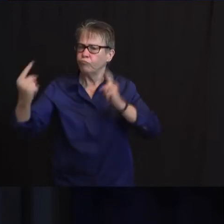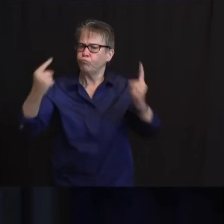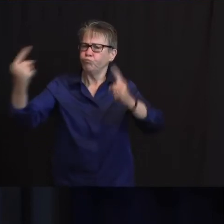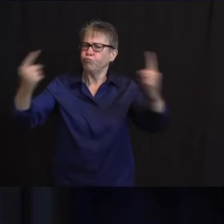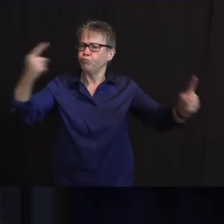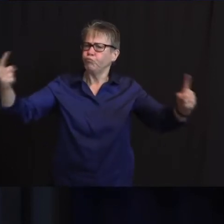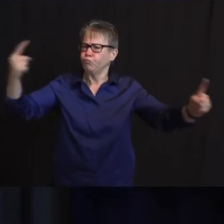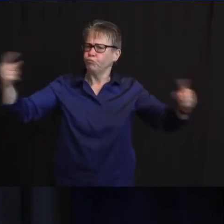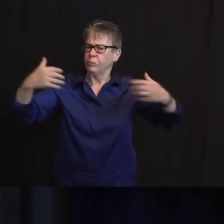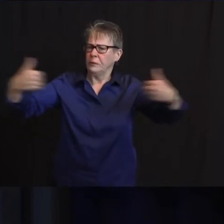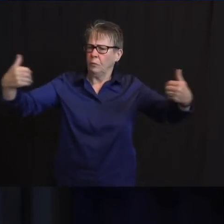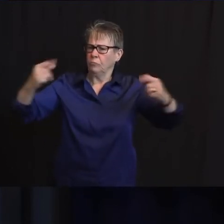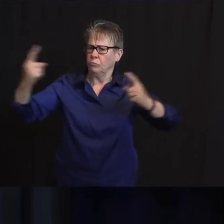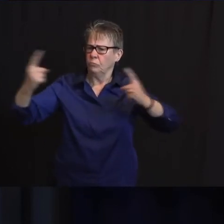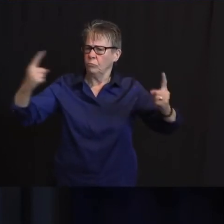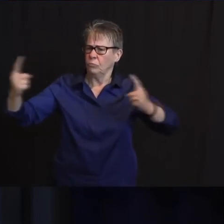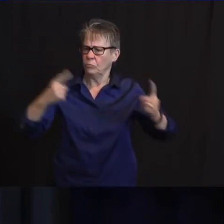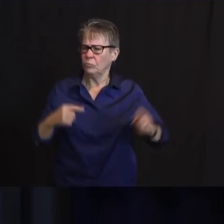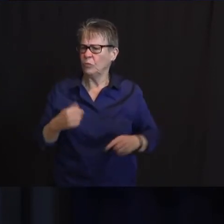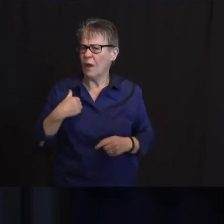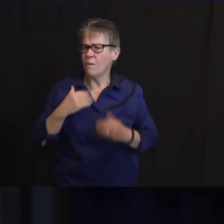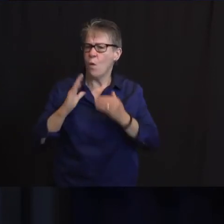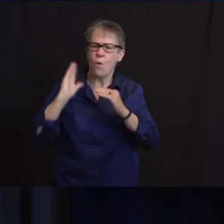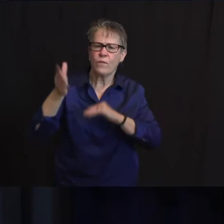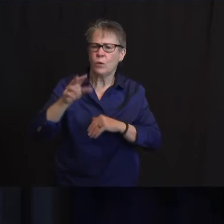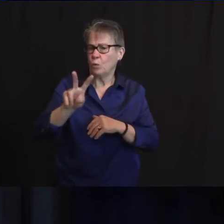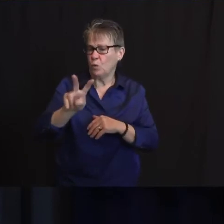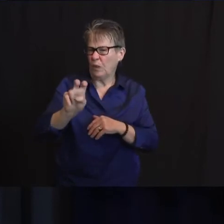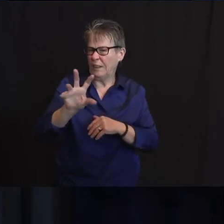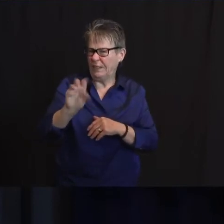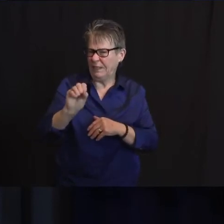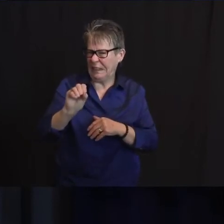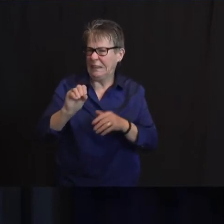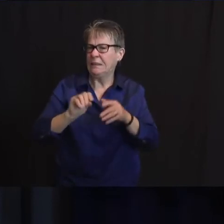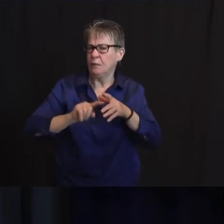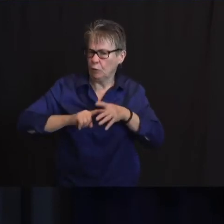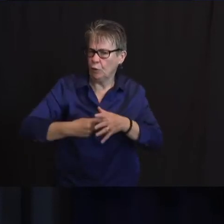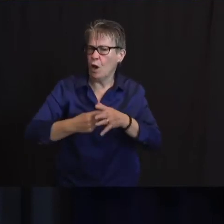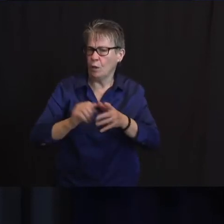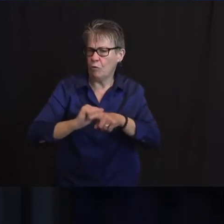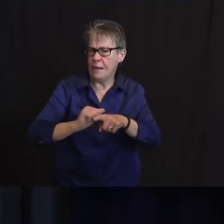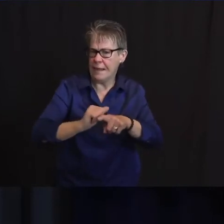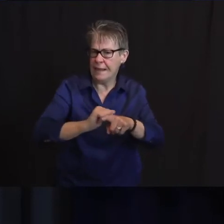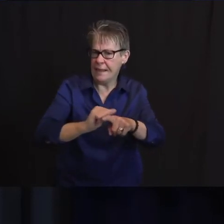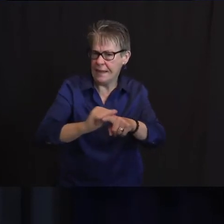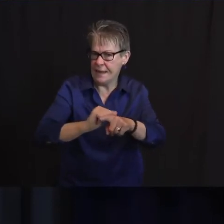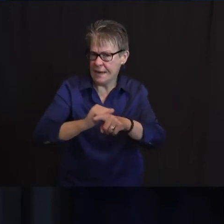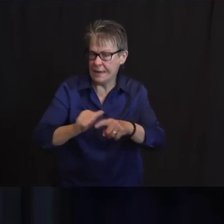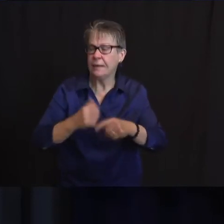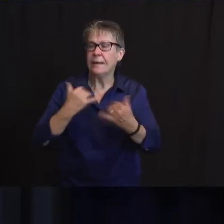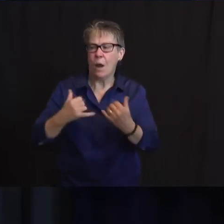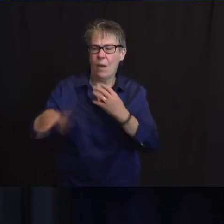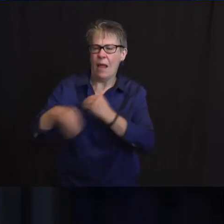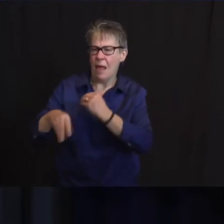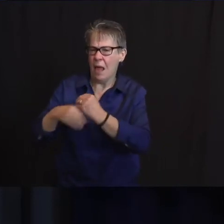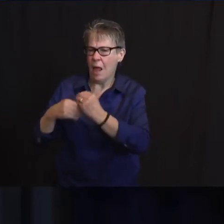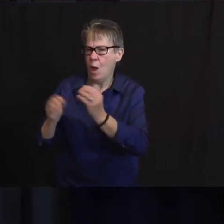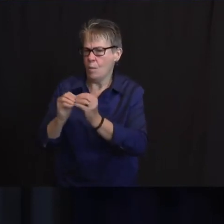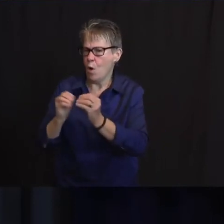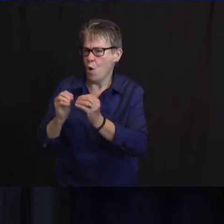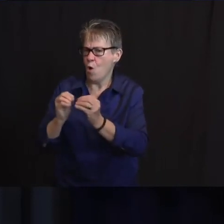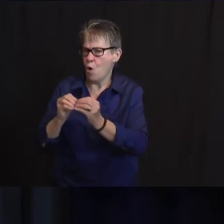initially, with plans to add additional agents to meet call volumes. The call center is staffed with a